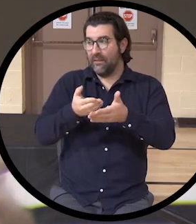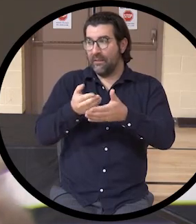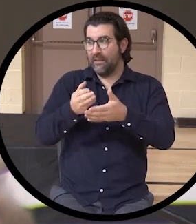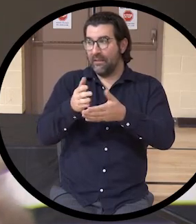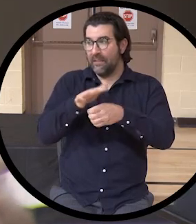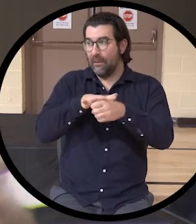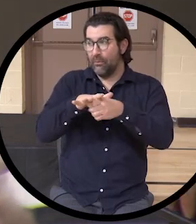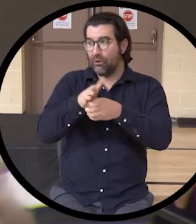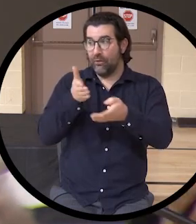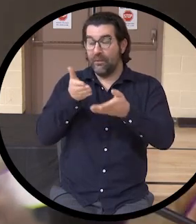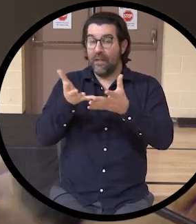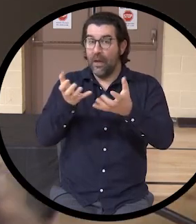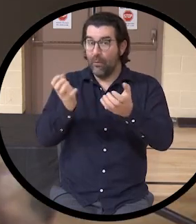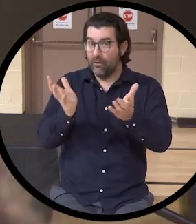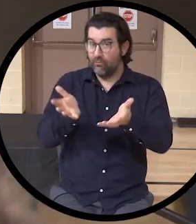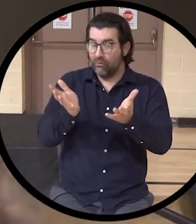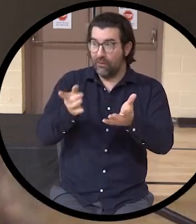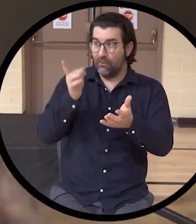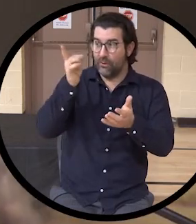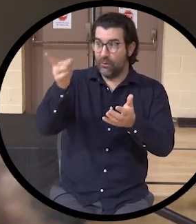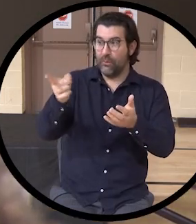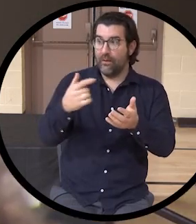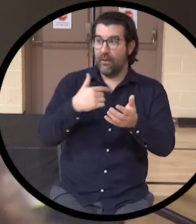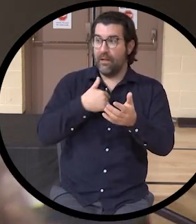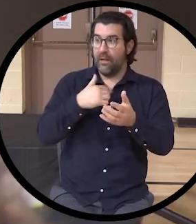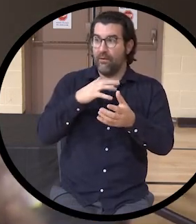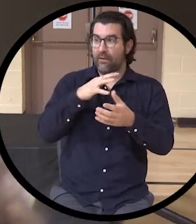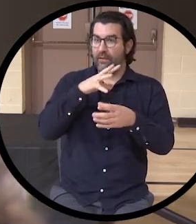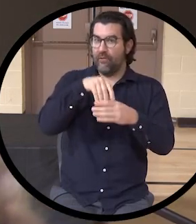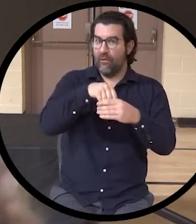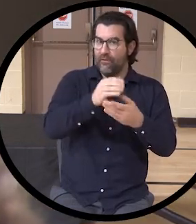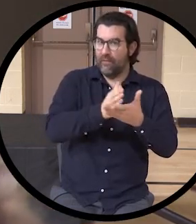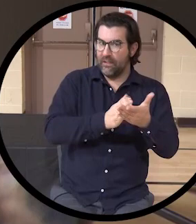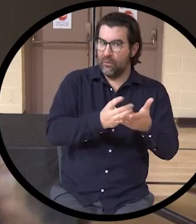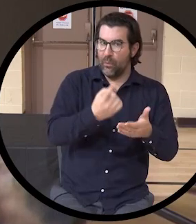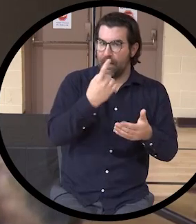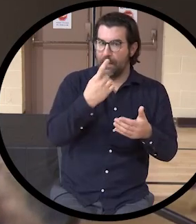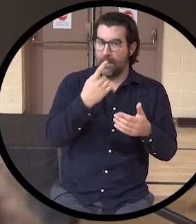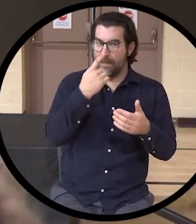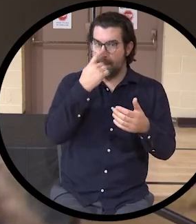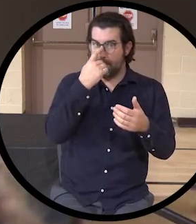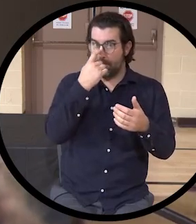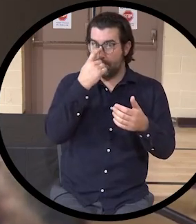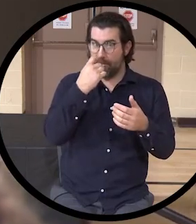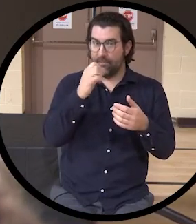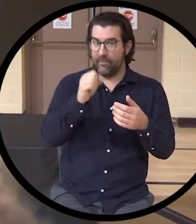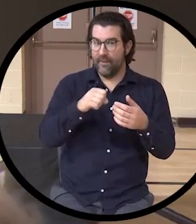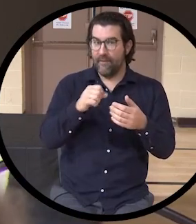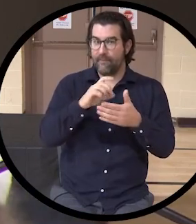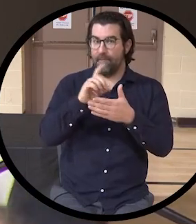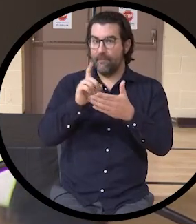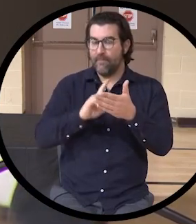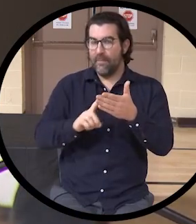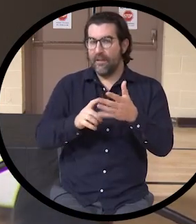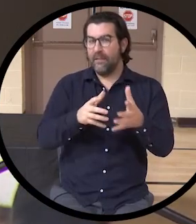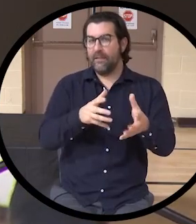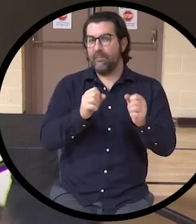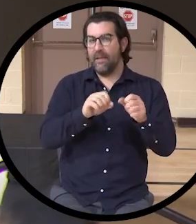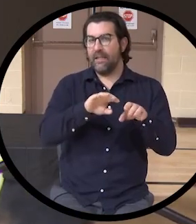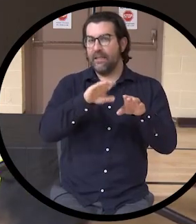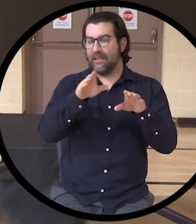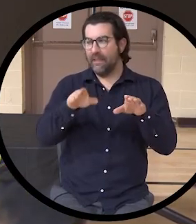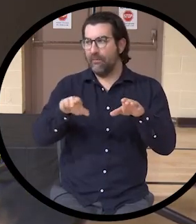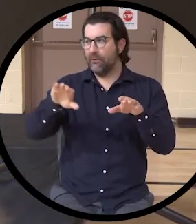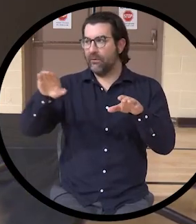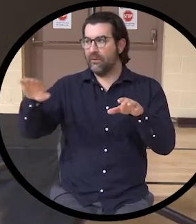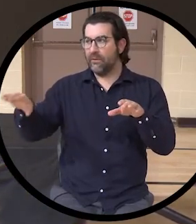have a conversation because I was more involved in phase one. So, but yeah, as for the design of the speed tables, they are the